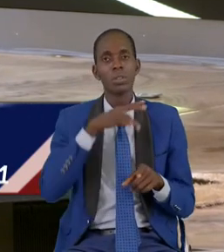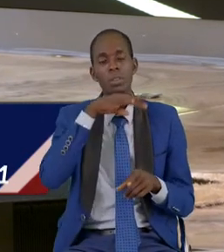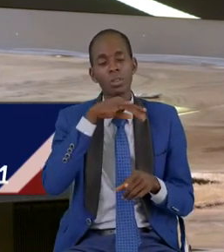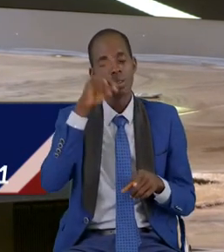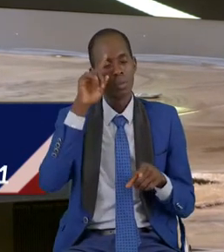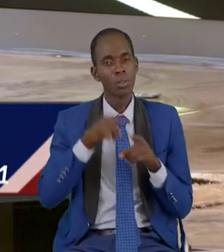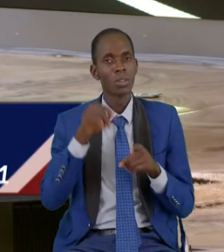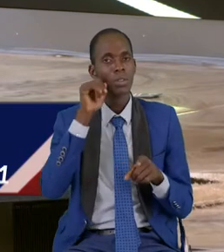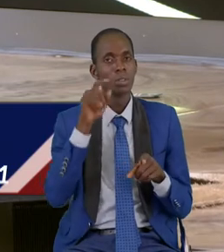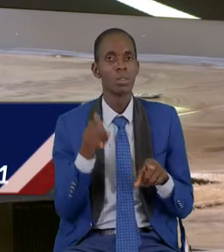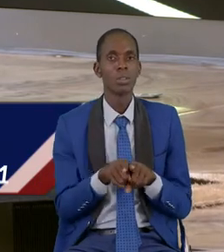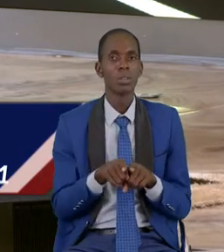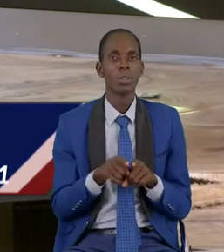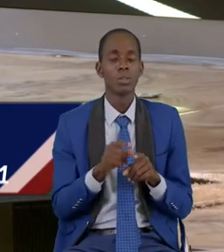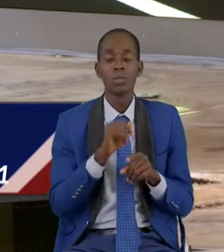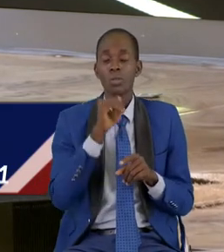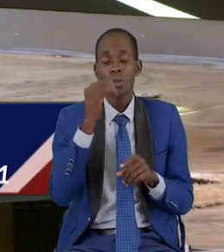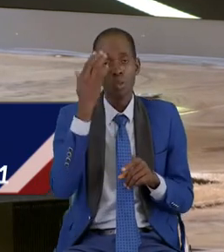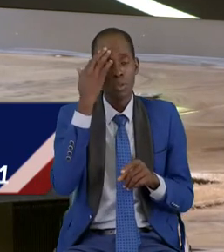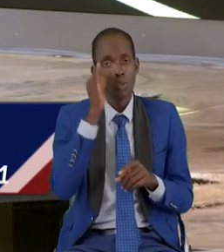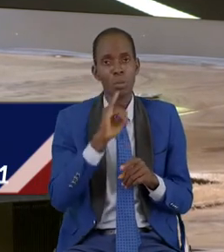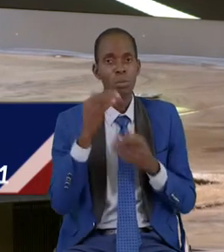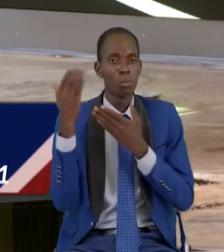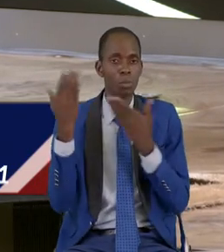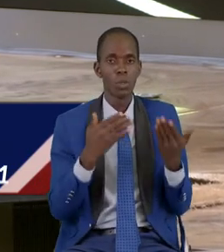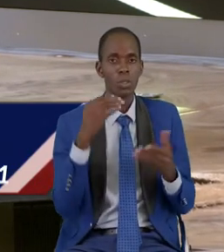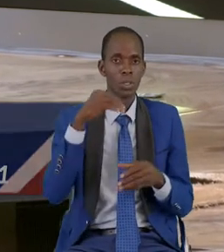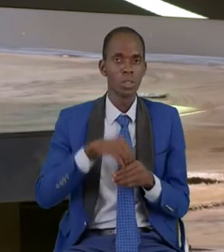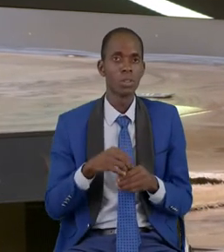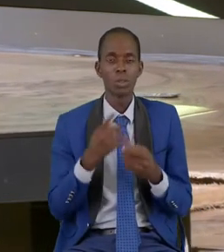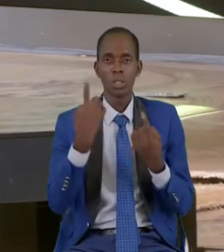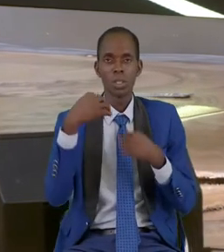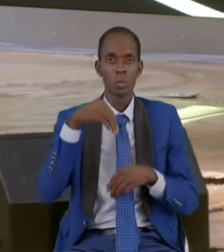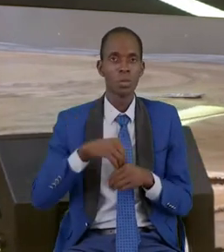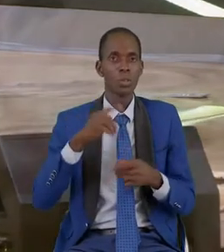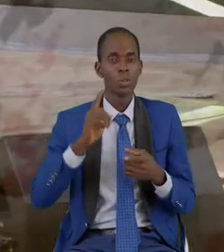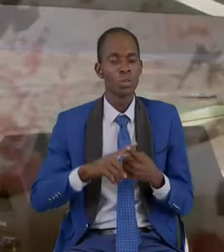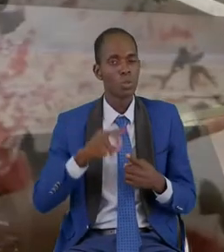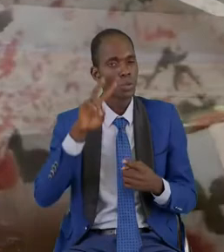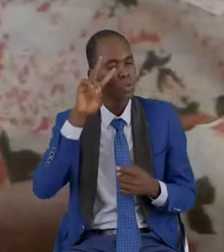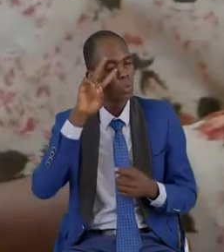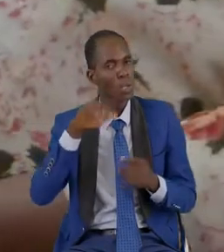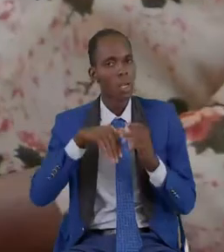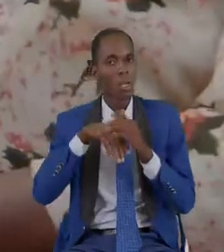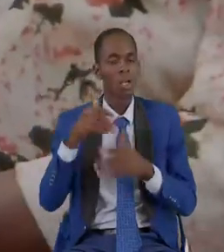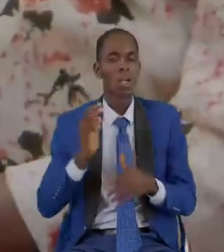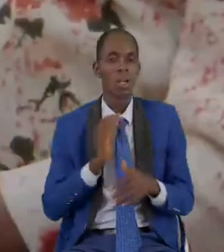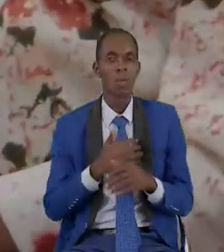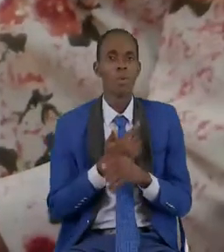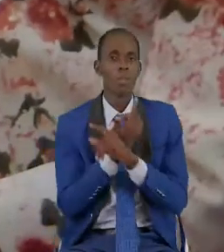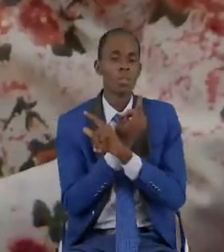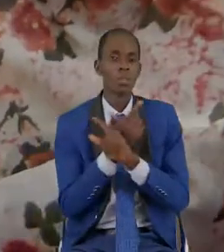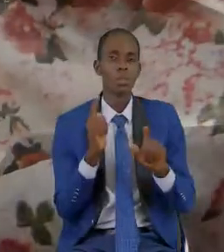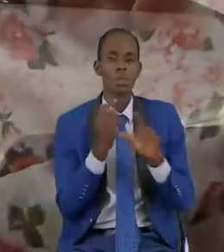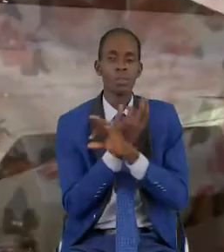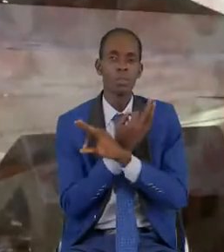unawares brought in, who came in privily to spy out our liberty,